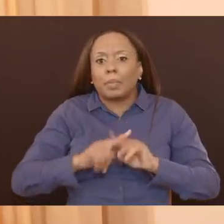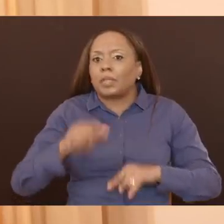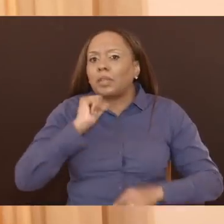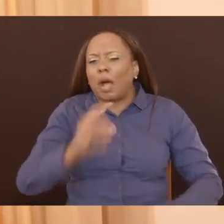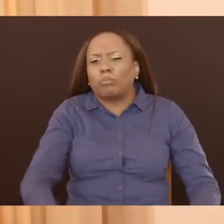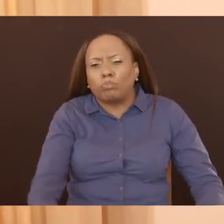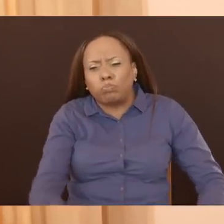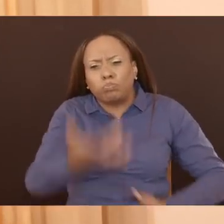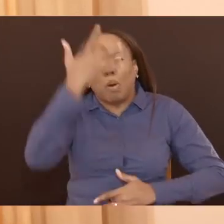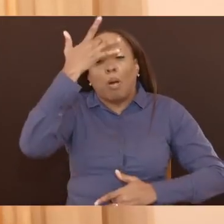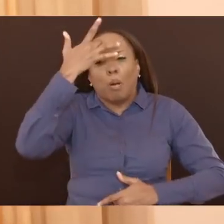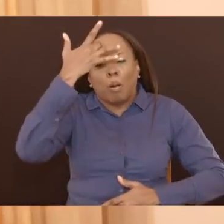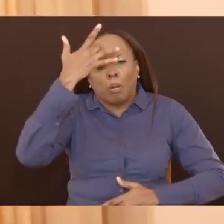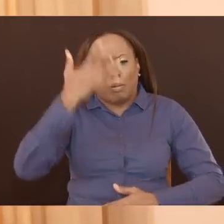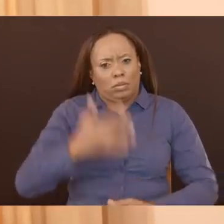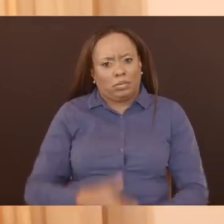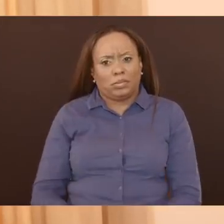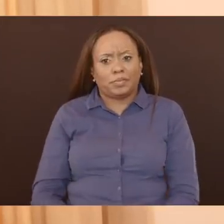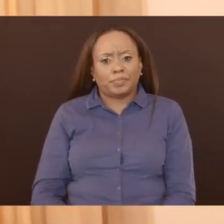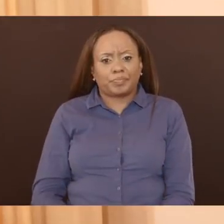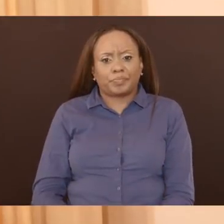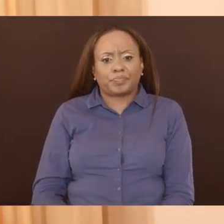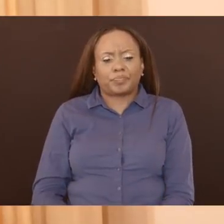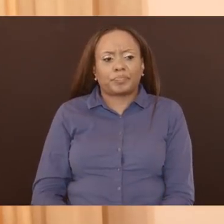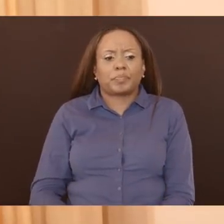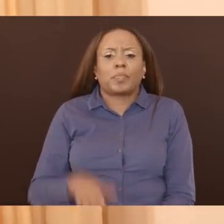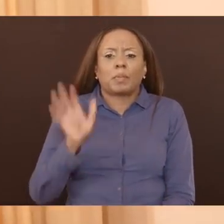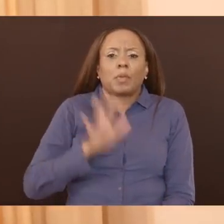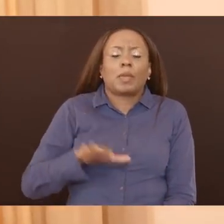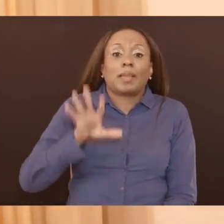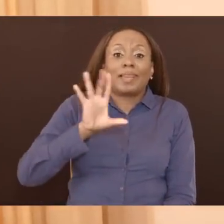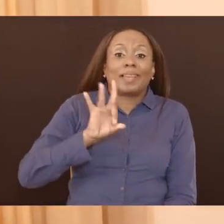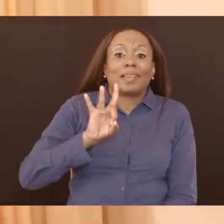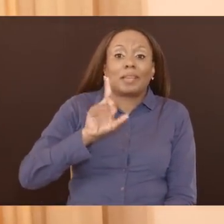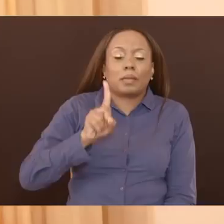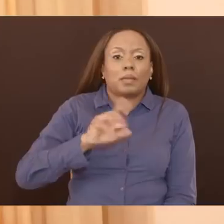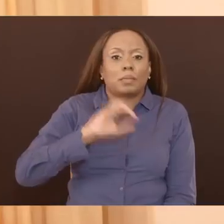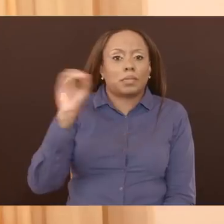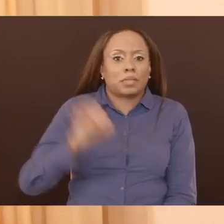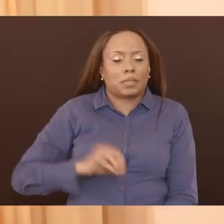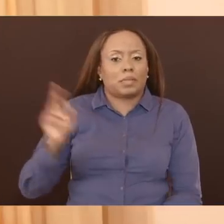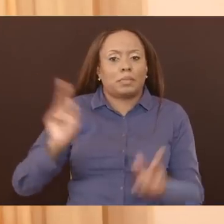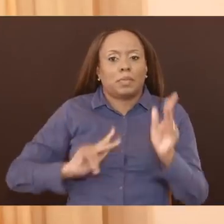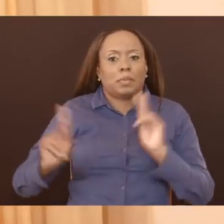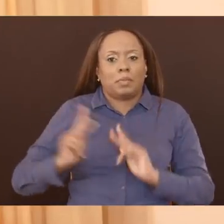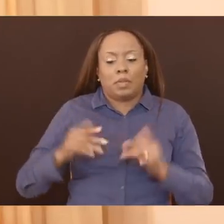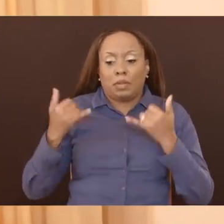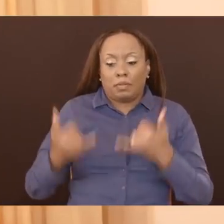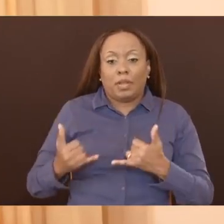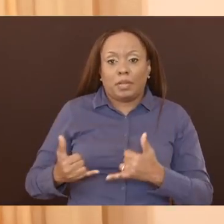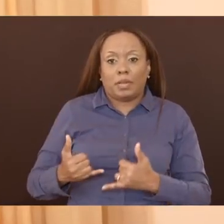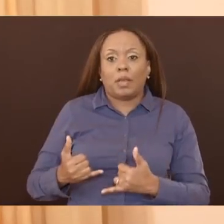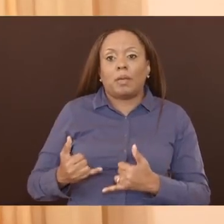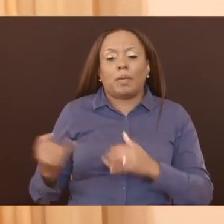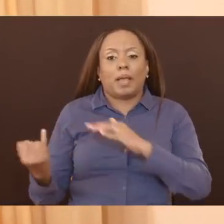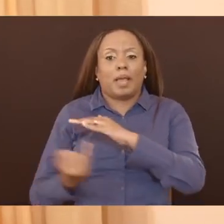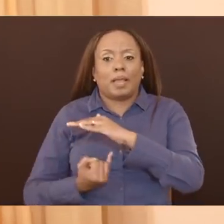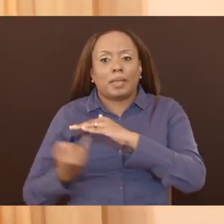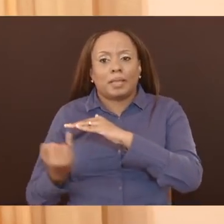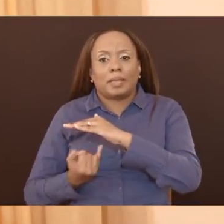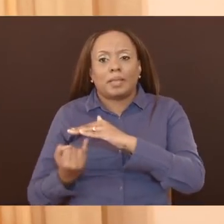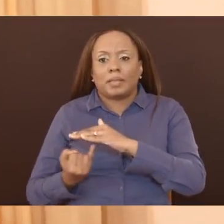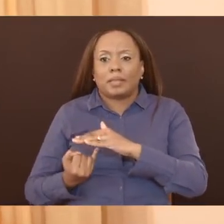country. And what are those figures? That on average, 81% of the persons in primary, secondary, and tertiary